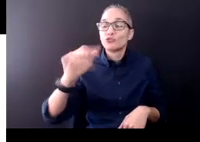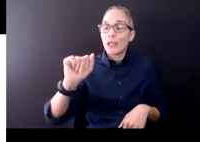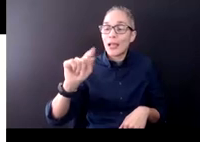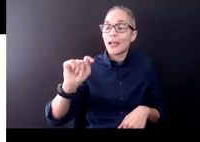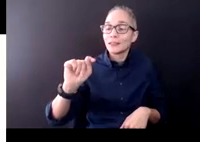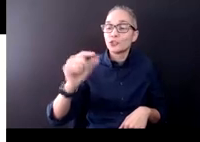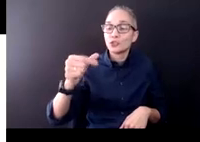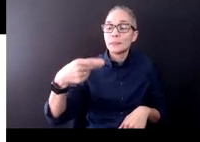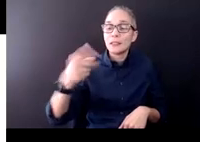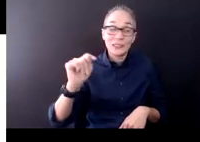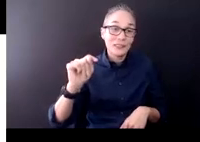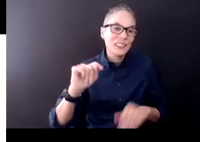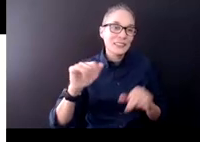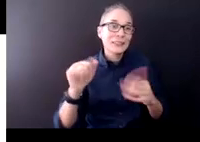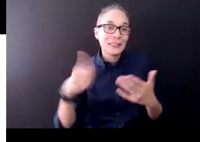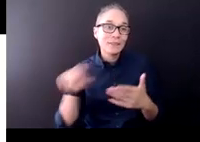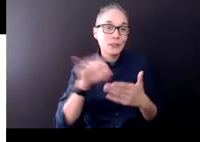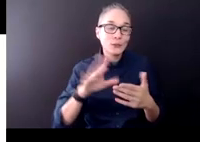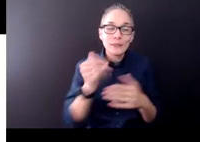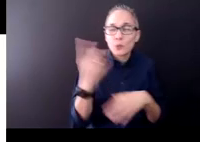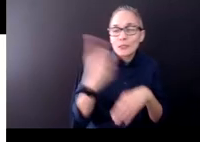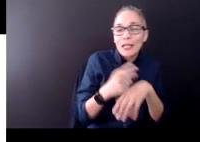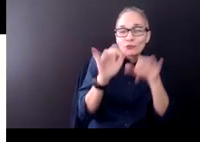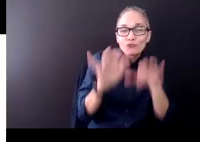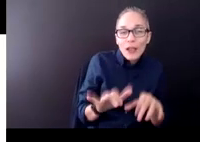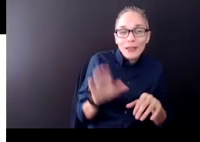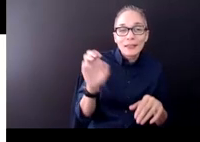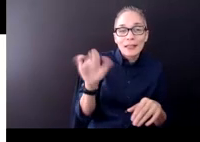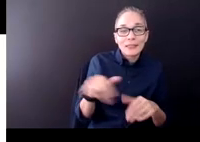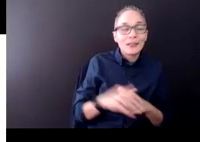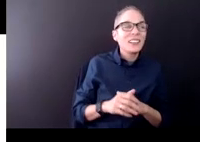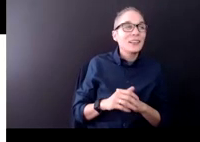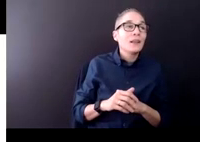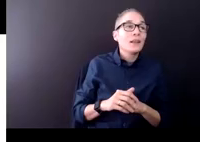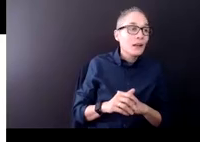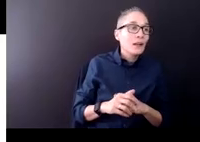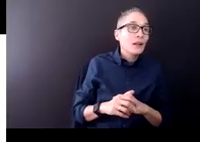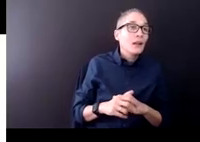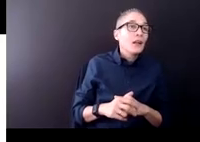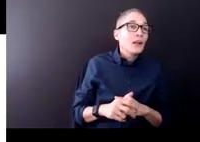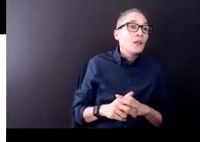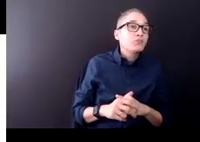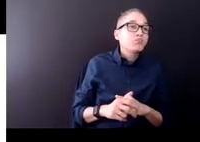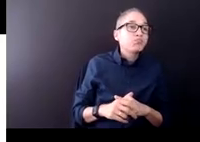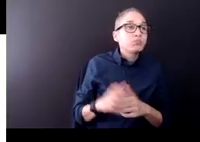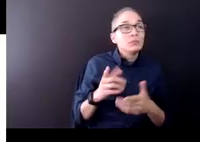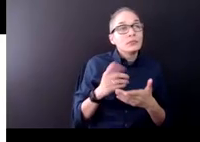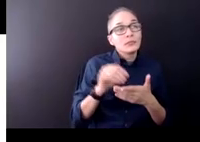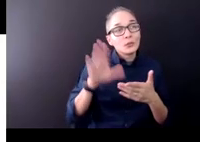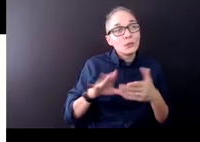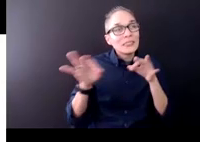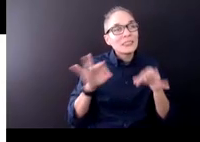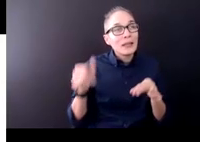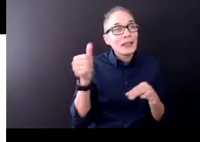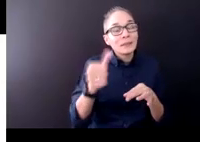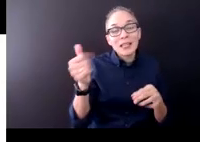a very effective AI resistant strategy. Oral defense, students explaining themselves, answering